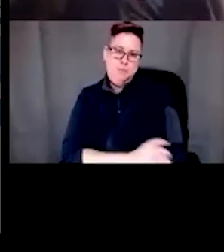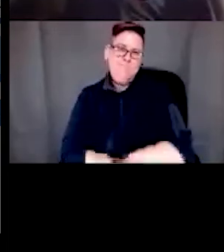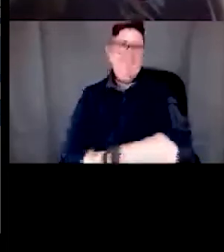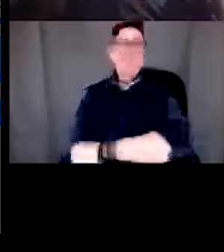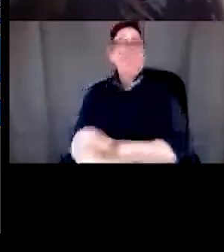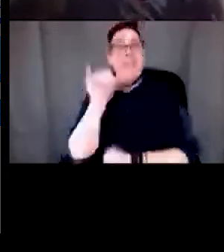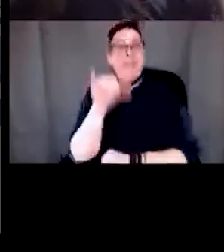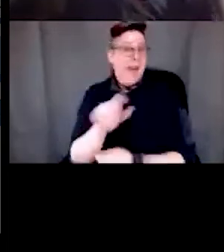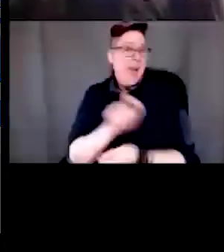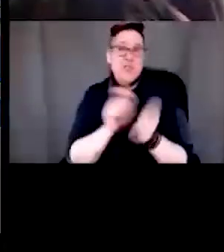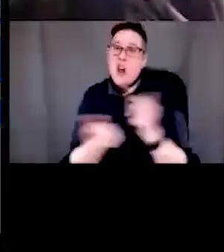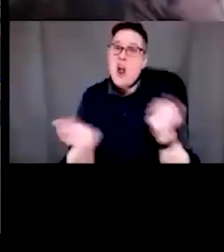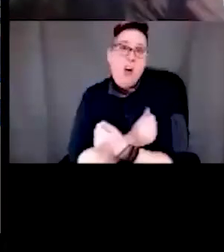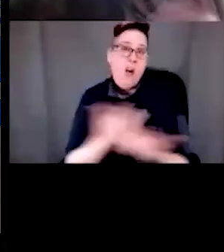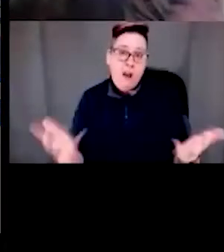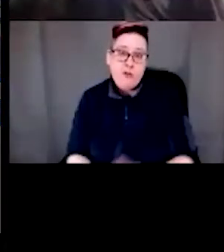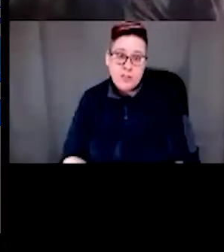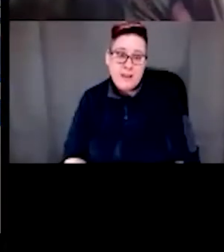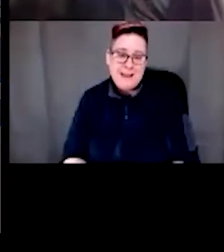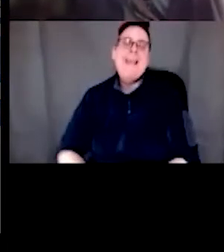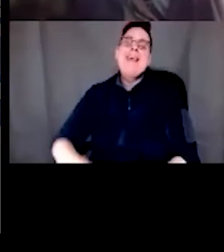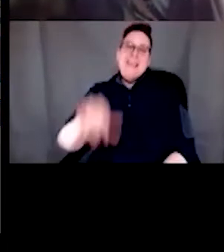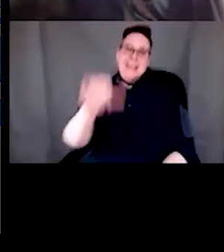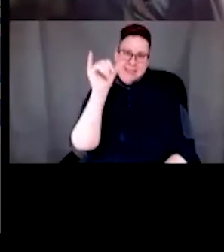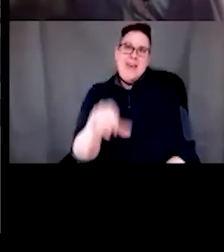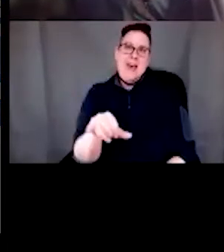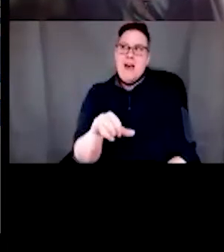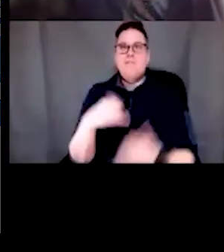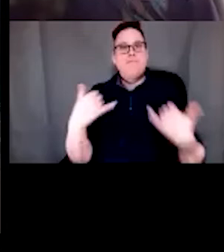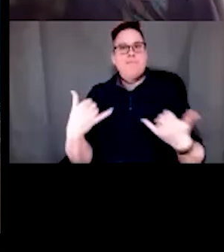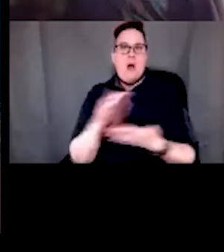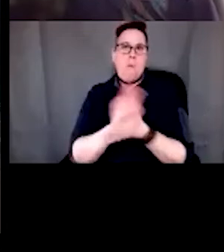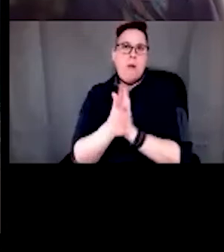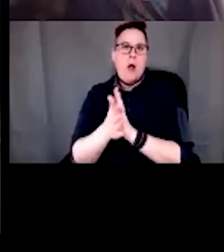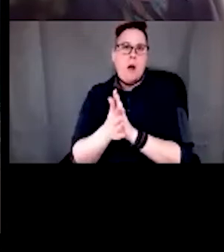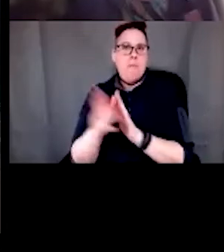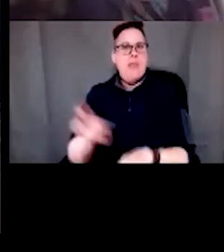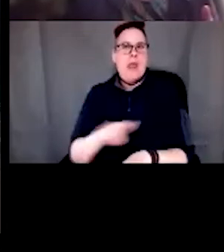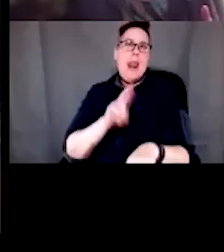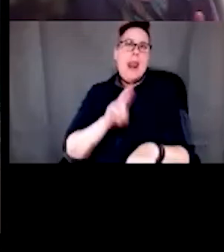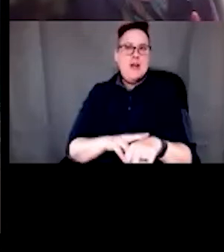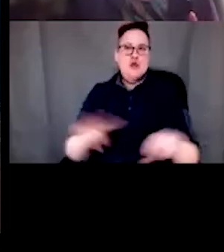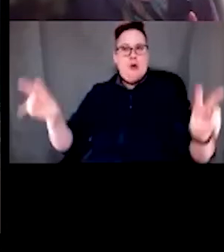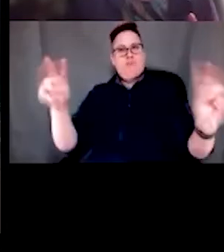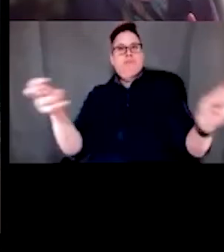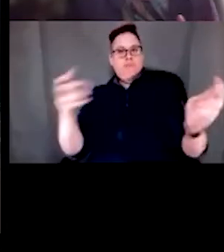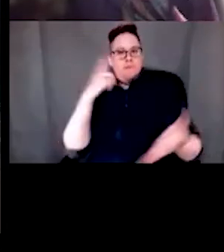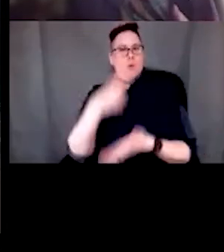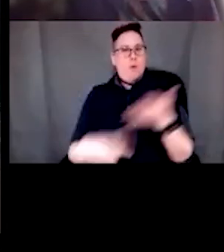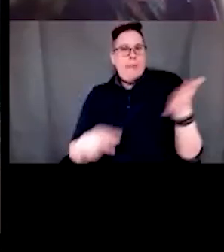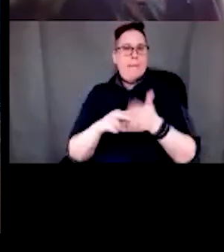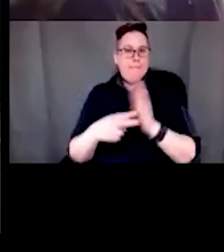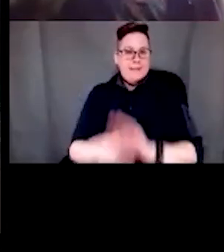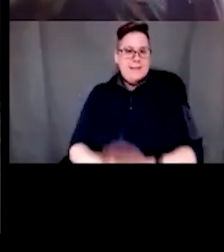has changed everything. And that's become kind of a national kind of slogan for what this all means.